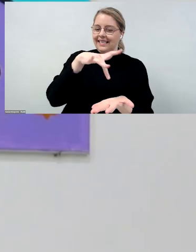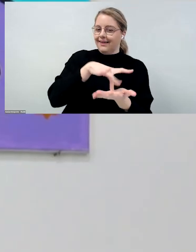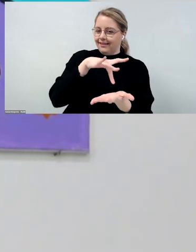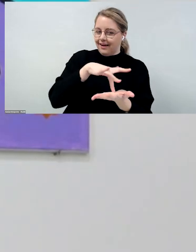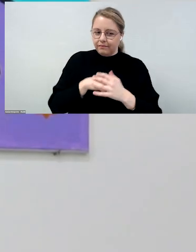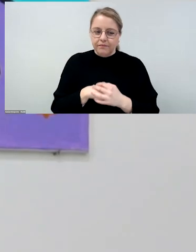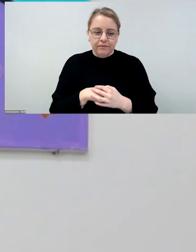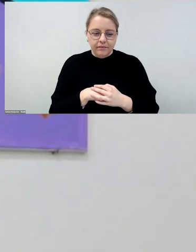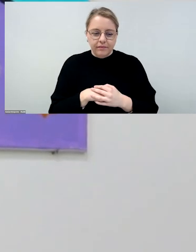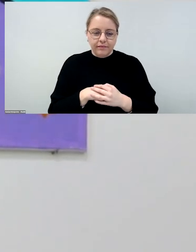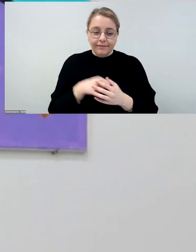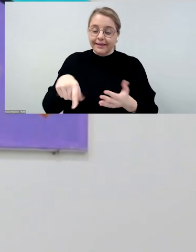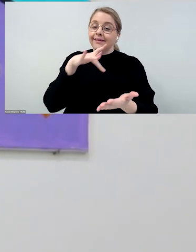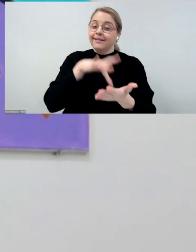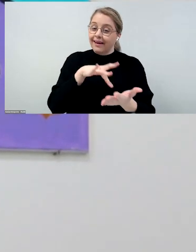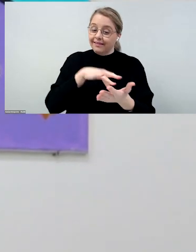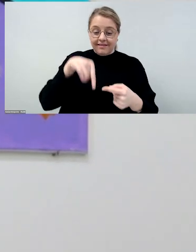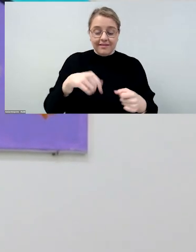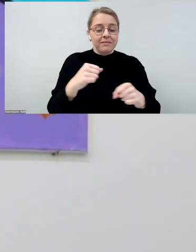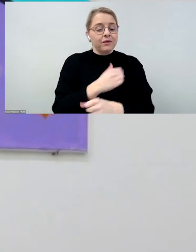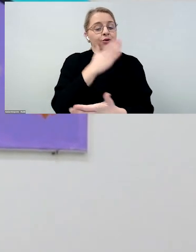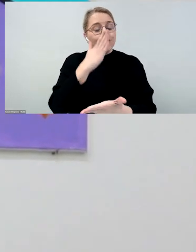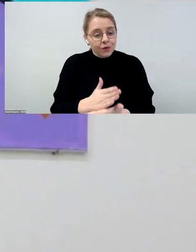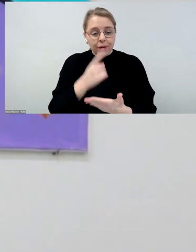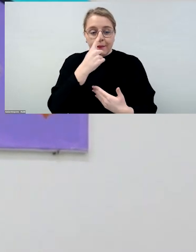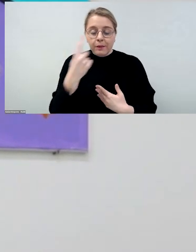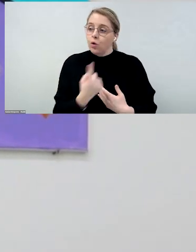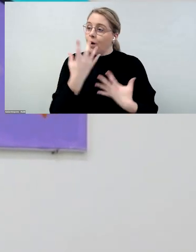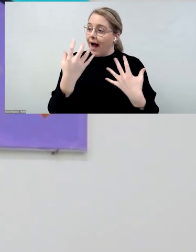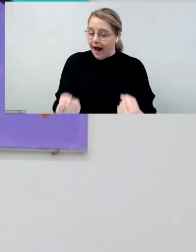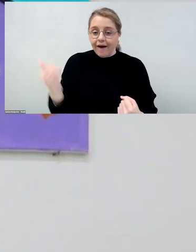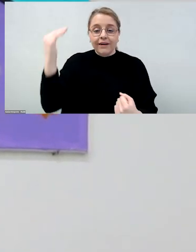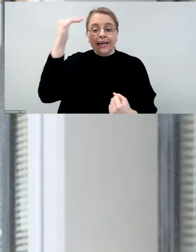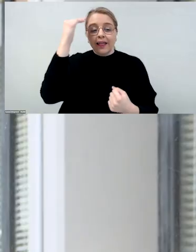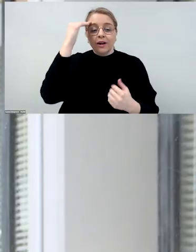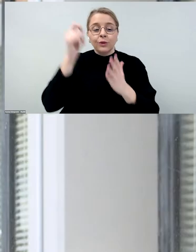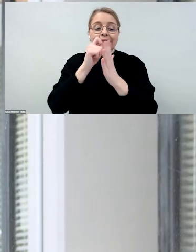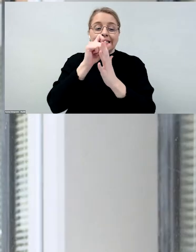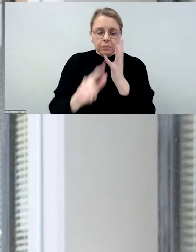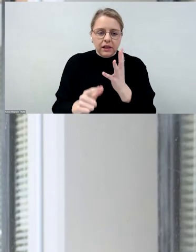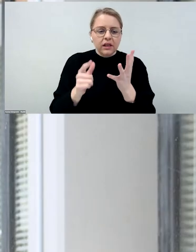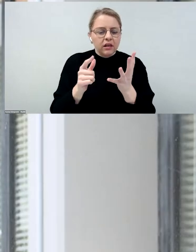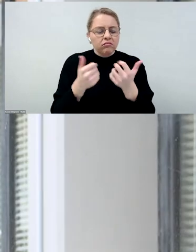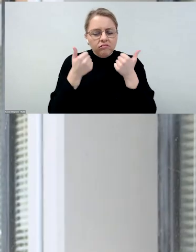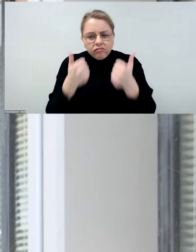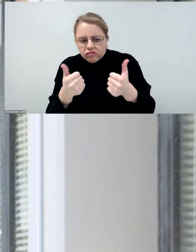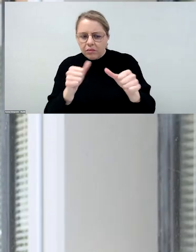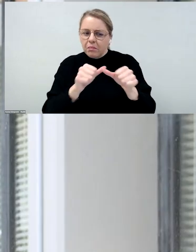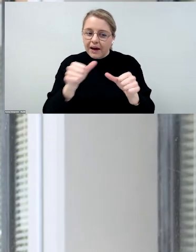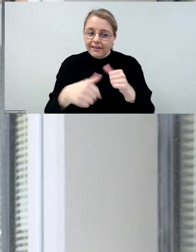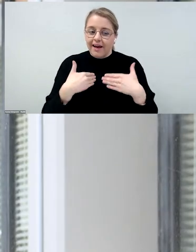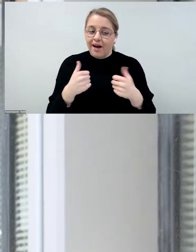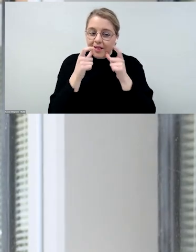with intellectual disability get better health care. At the centre, we talk to people